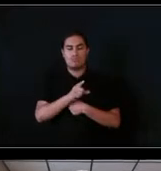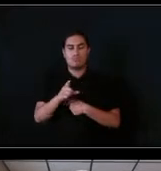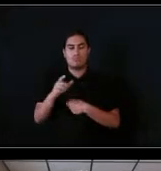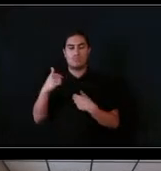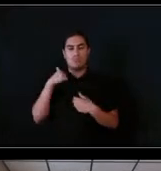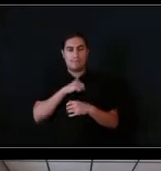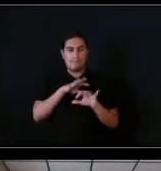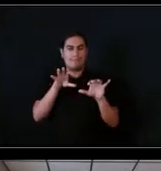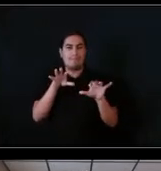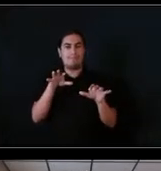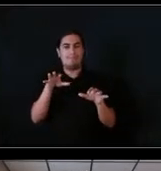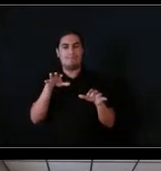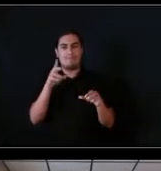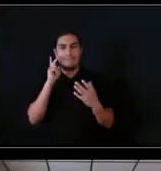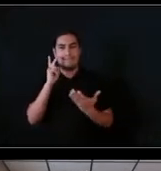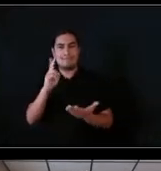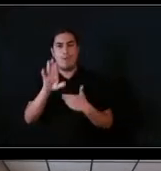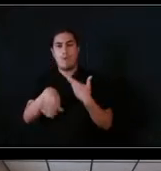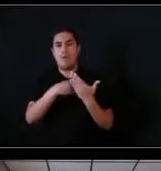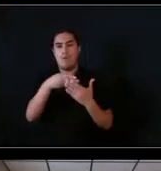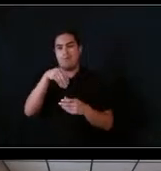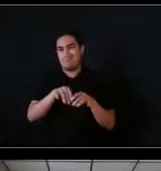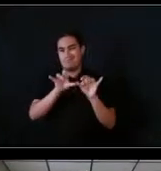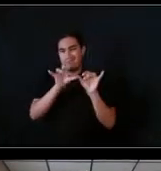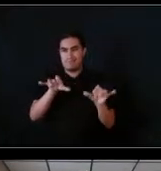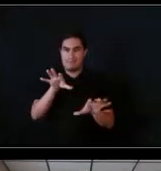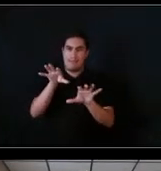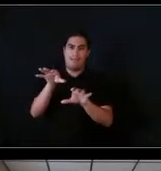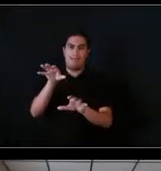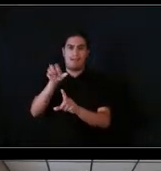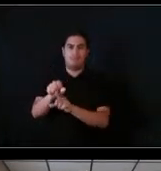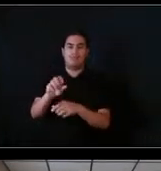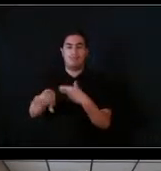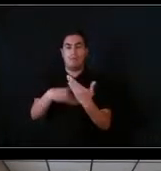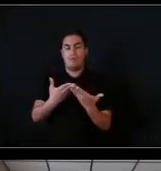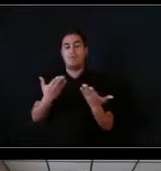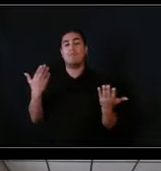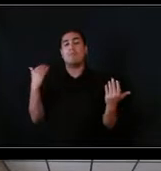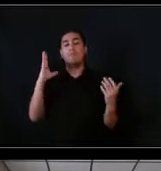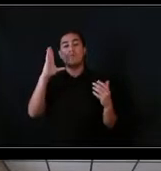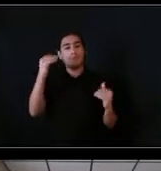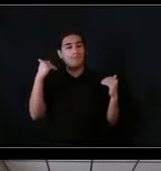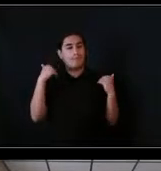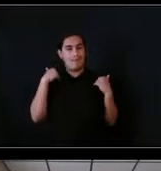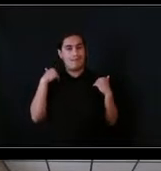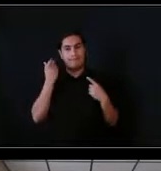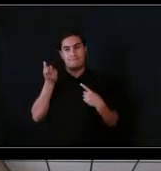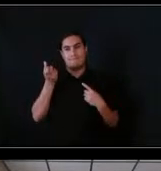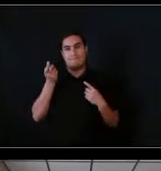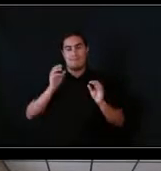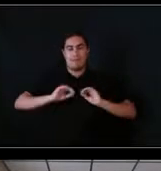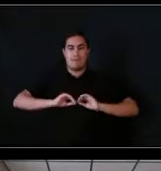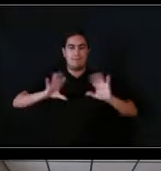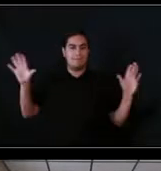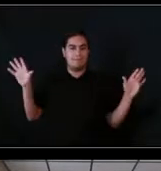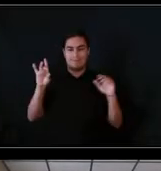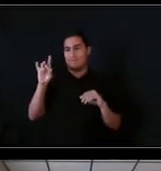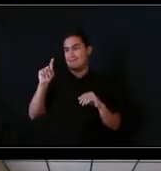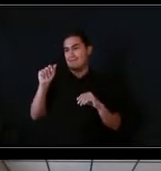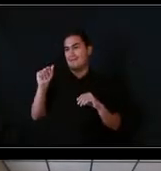across the system um and so you know we're going to have a a comprehensive you know data set that's going to